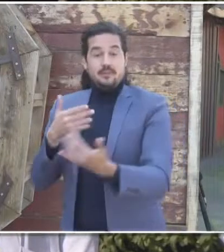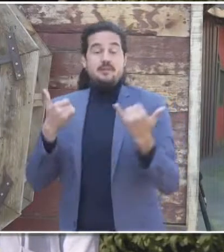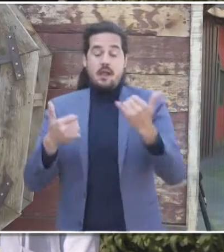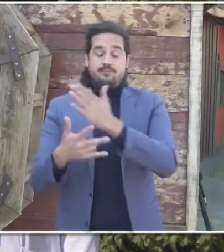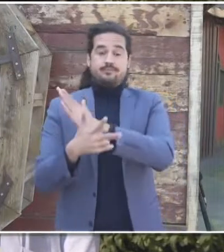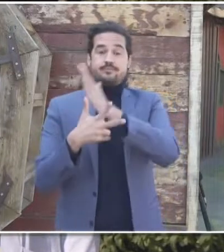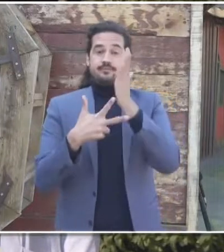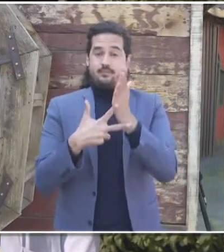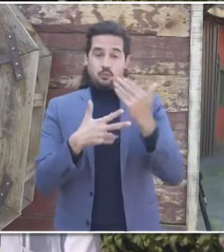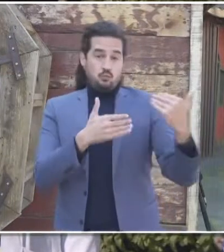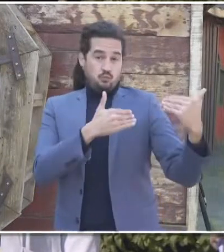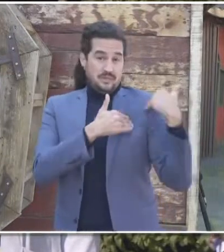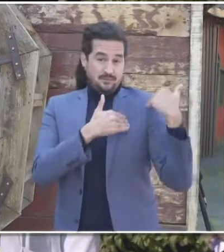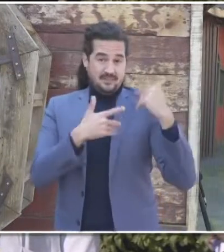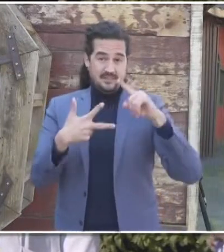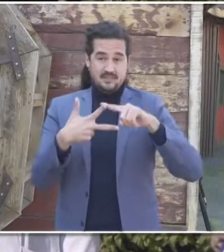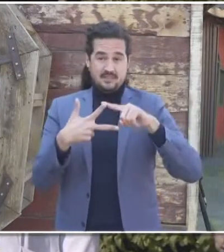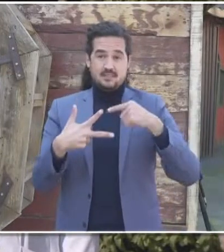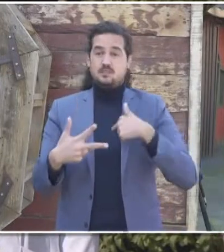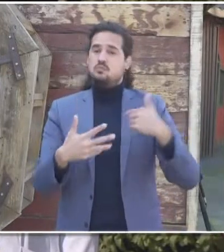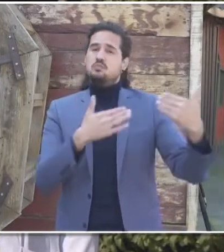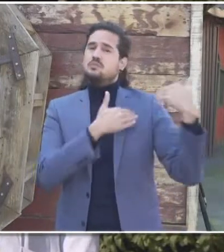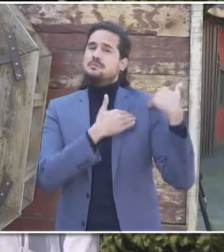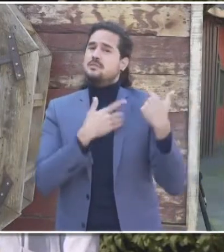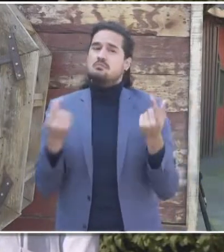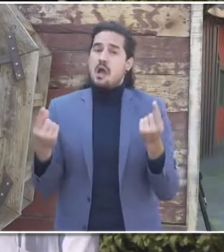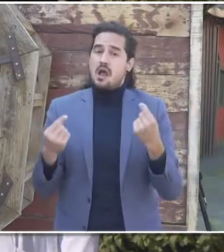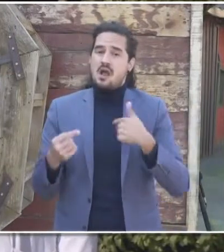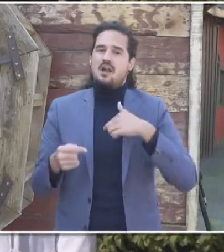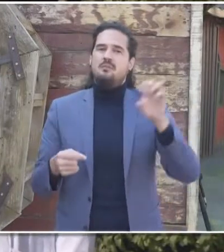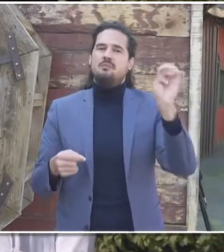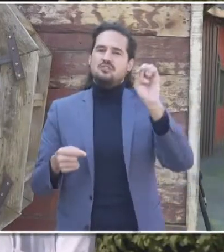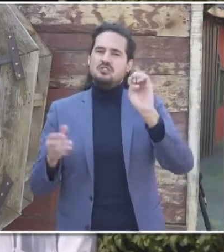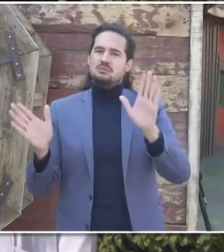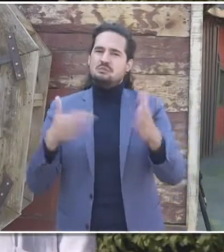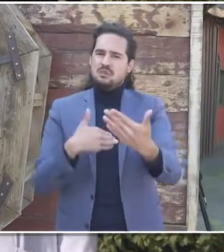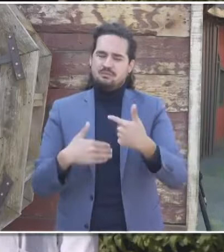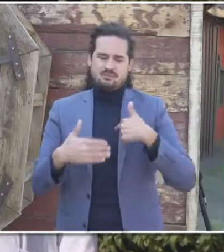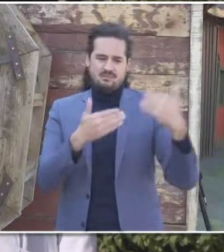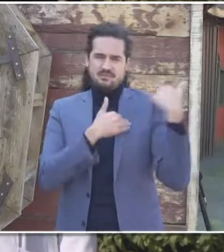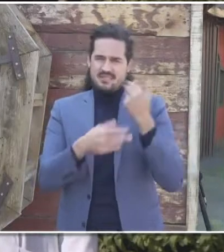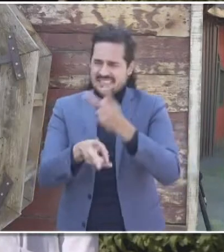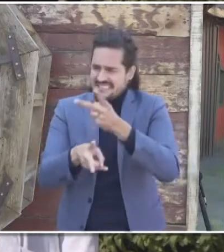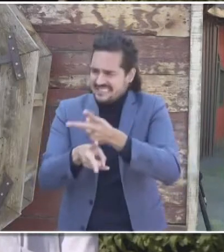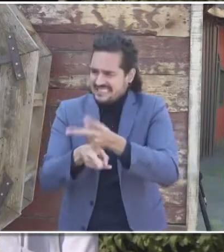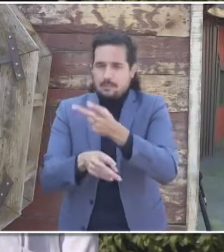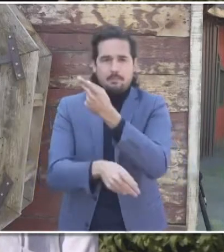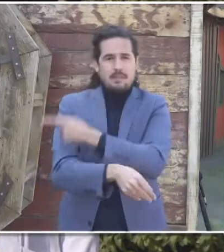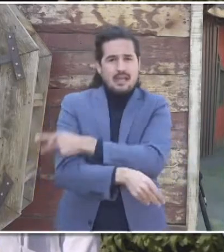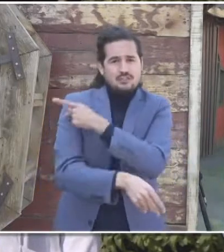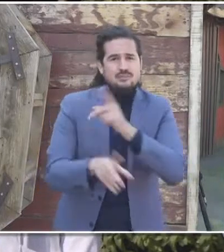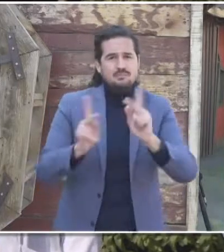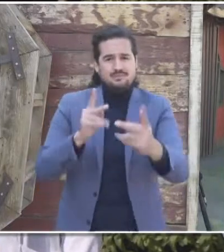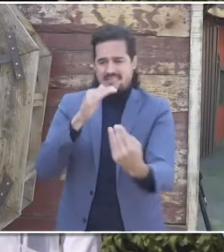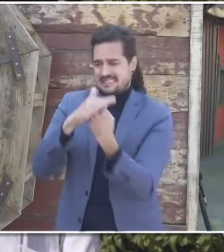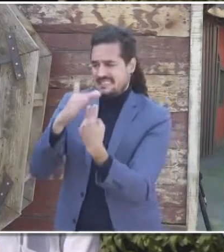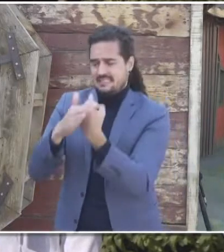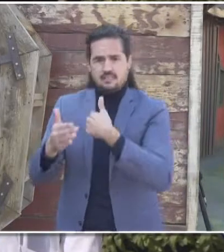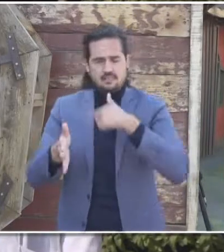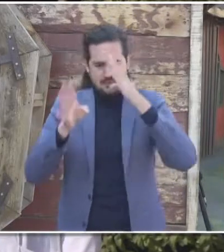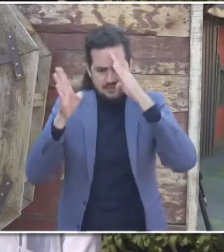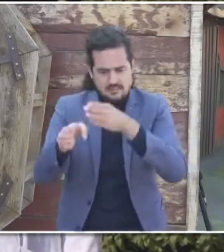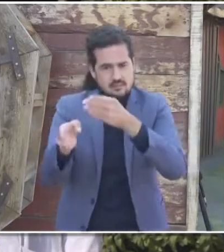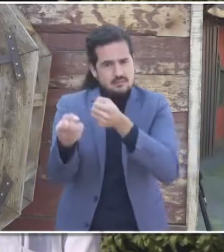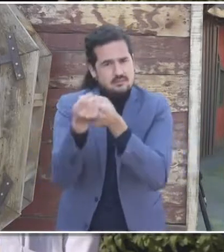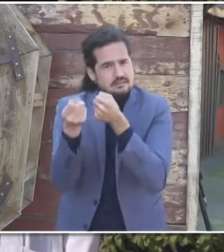from working in an emergency room where you take care of every single person who walks through your doors. A similar responsibility